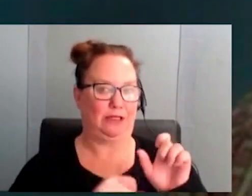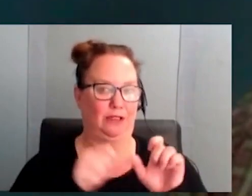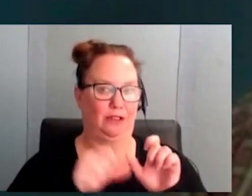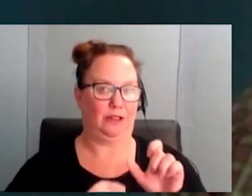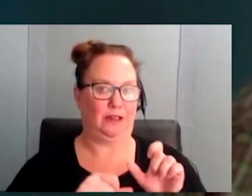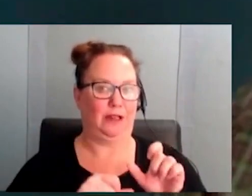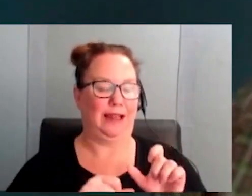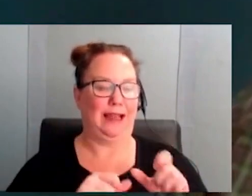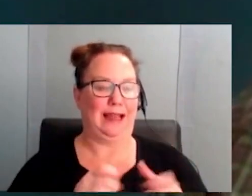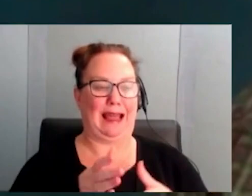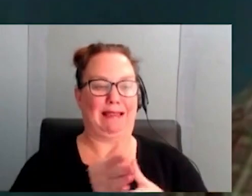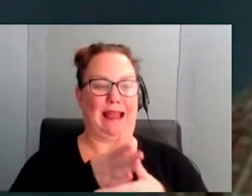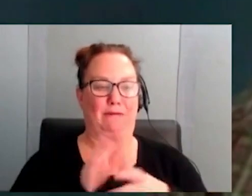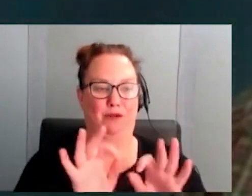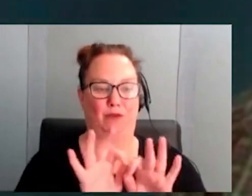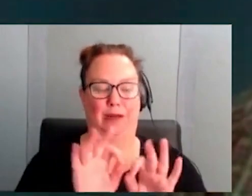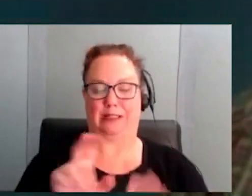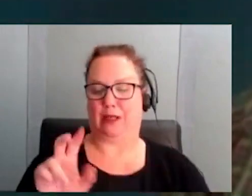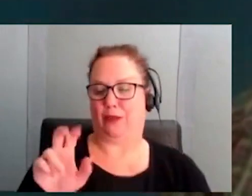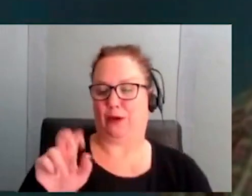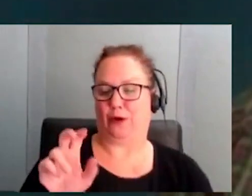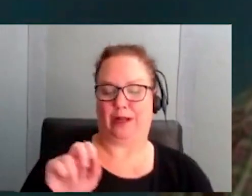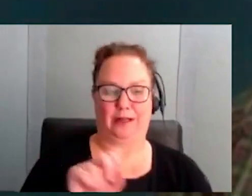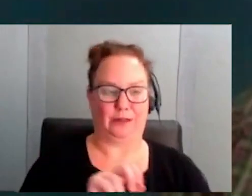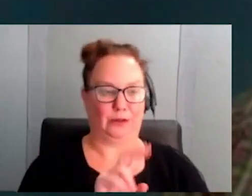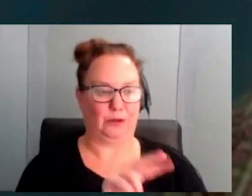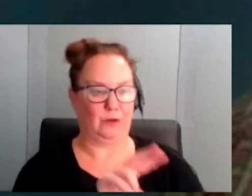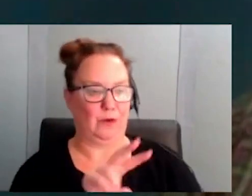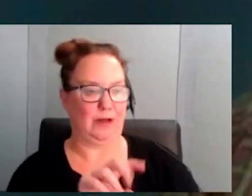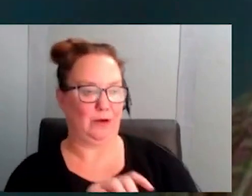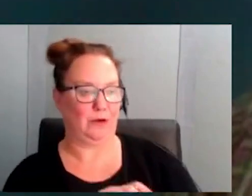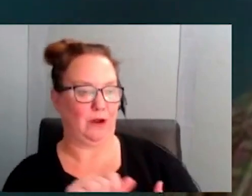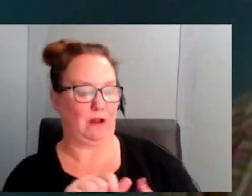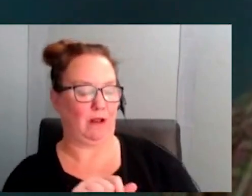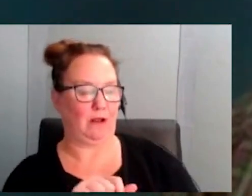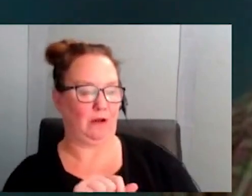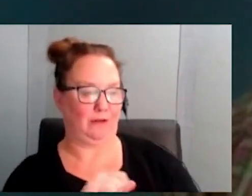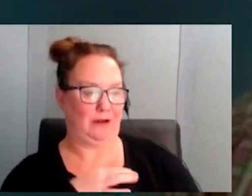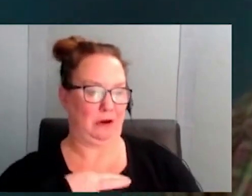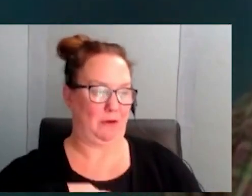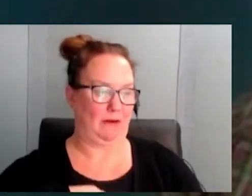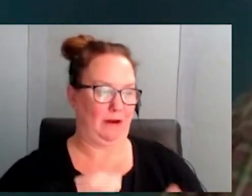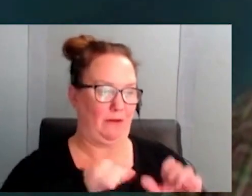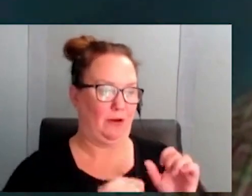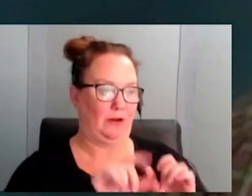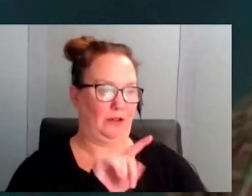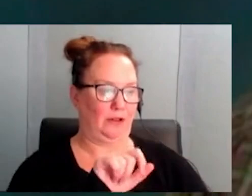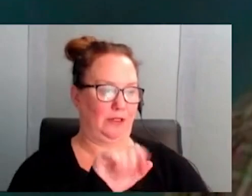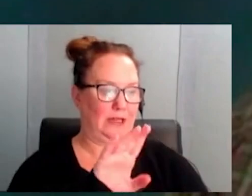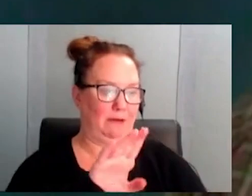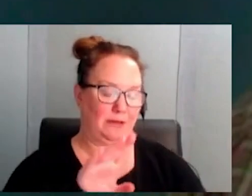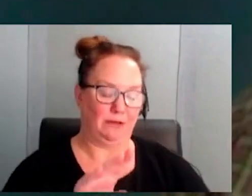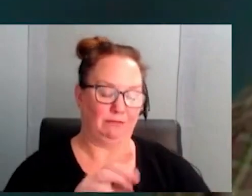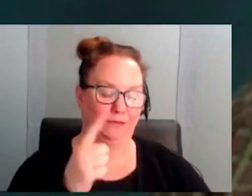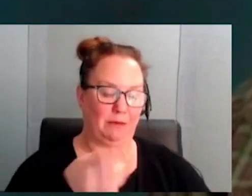is $30. So we're talking a $22 profit per tablet. So someone's going to step in to fill that